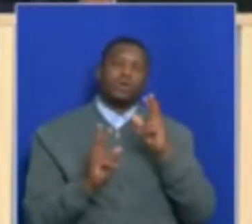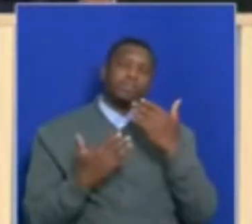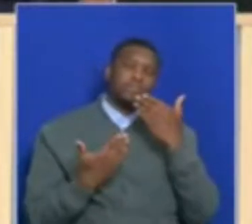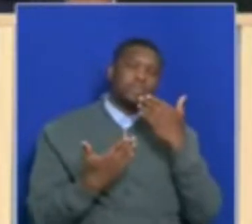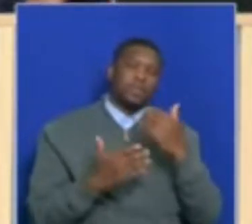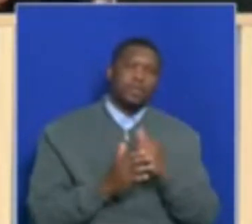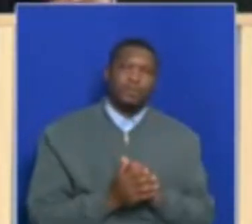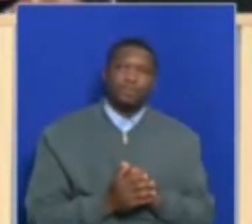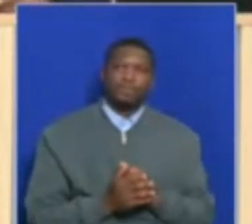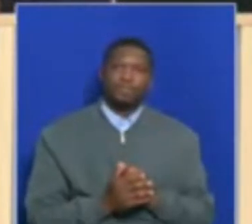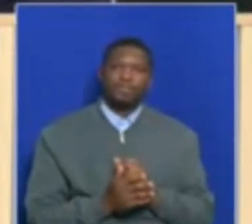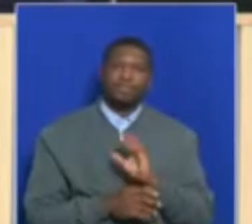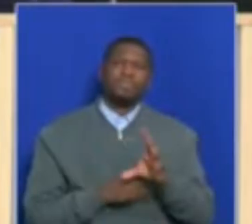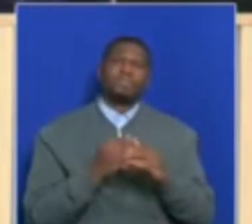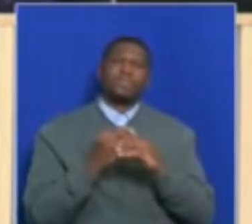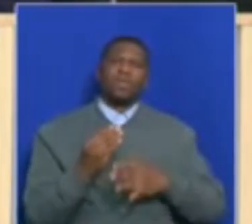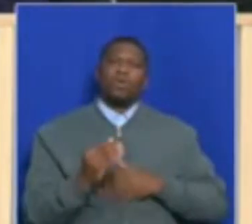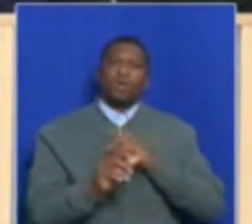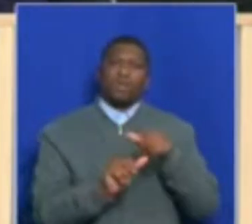up on your answer?